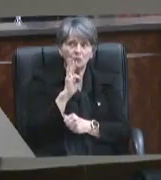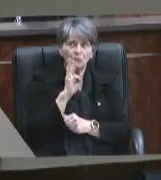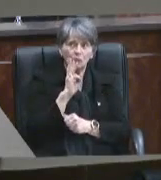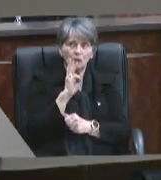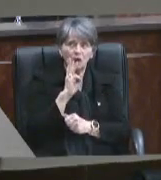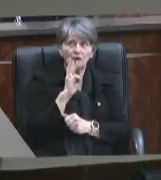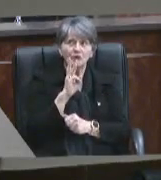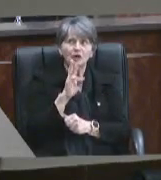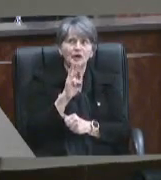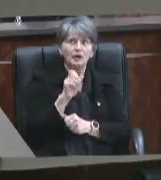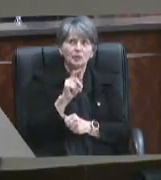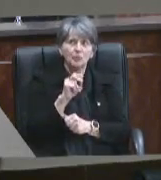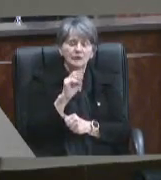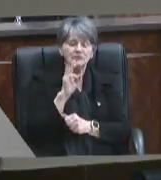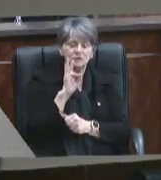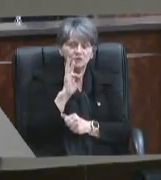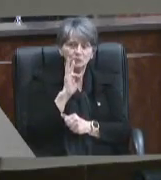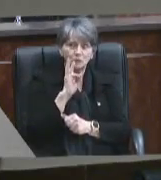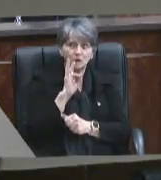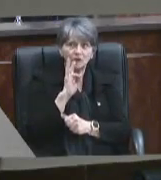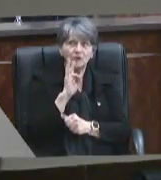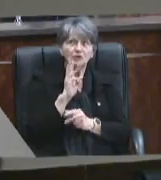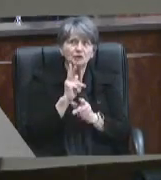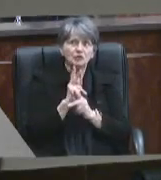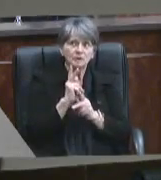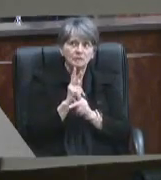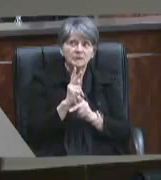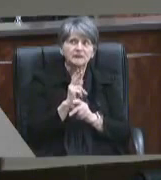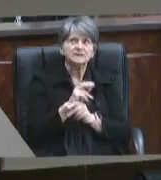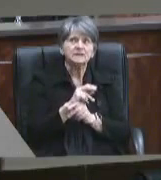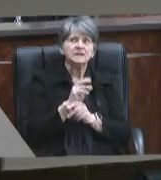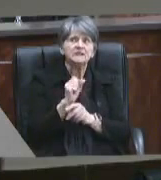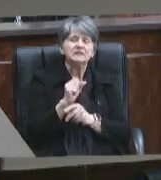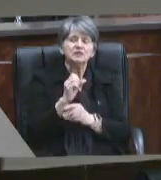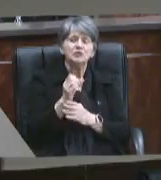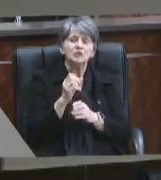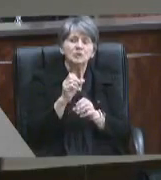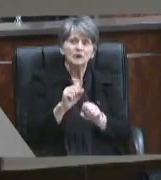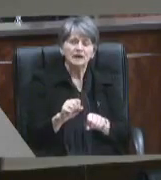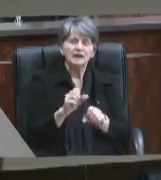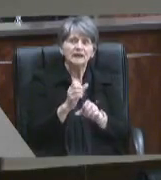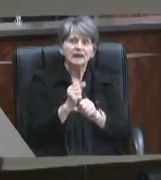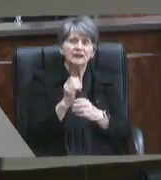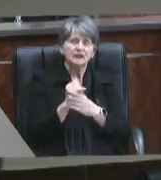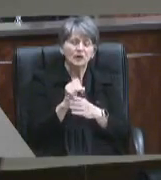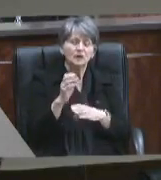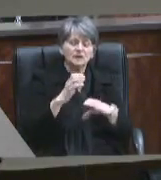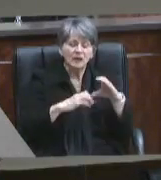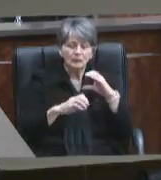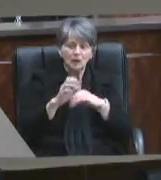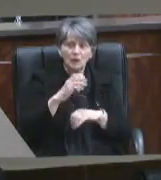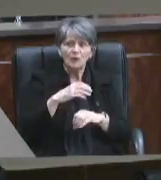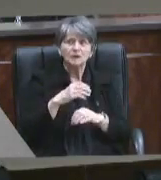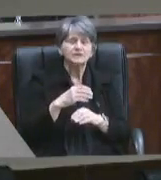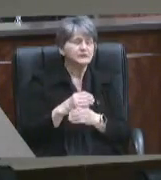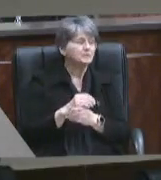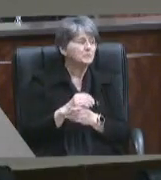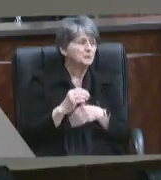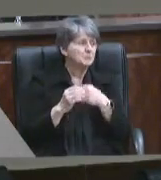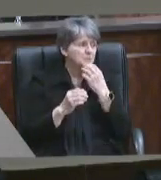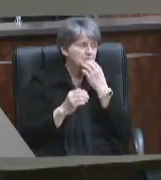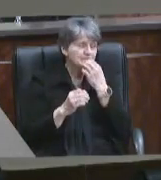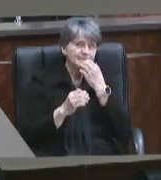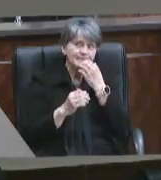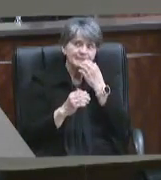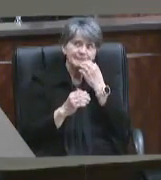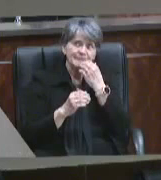wastewater treatment chemicals, so they could be procuring those chemicals together and have greater negotiating power with the suppliers. Coming